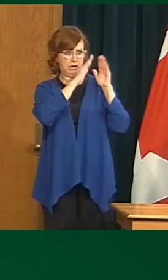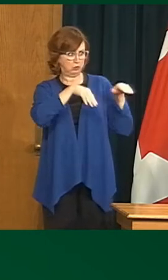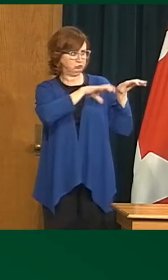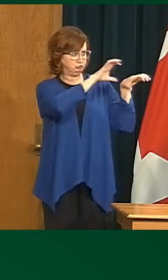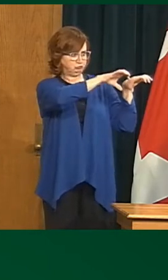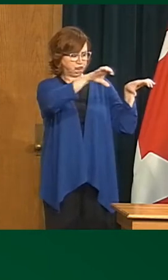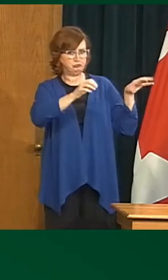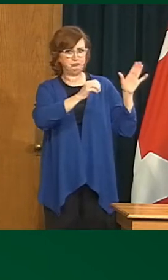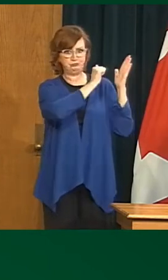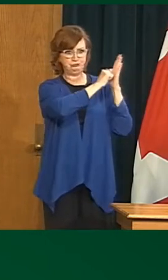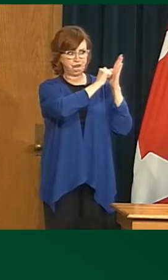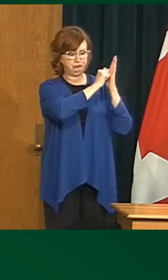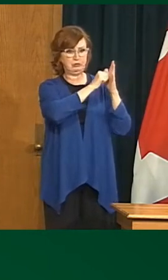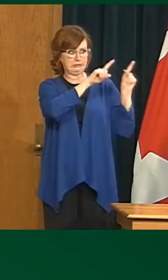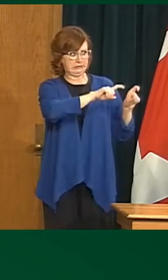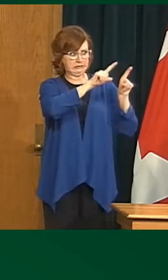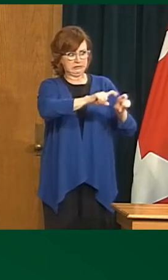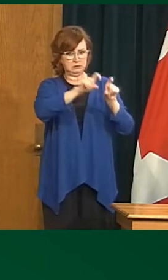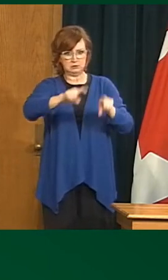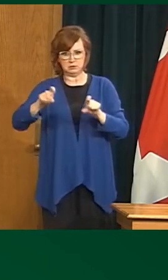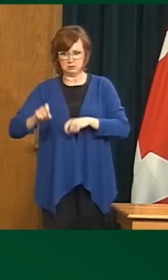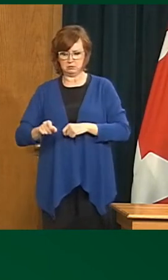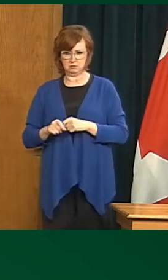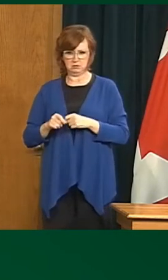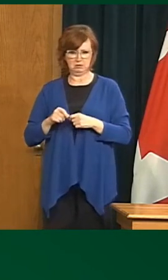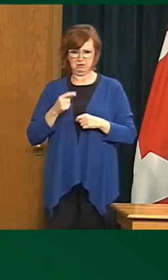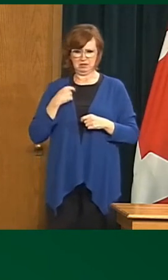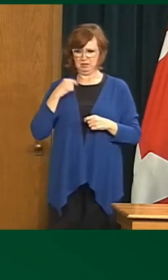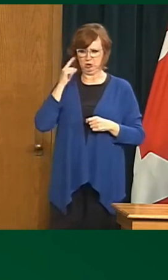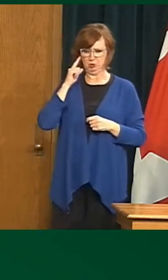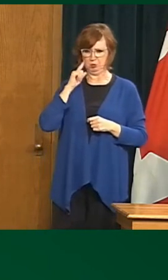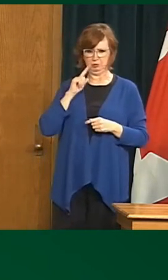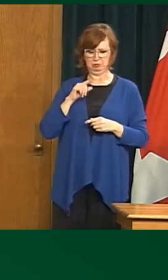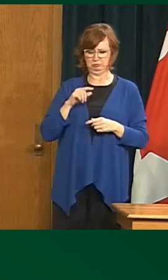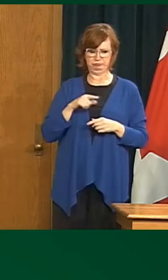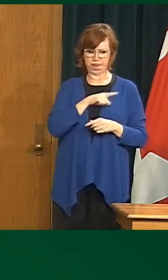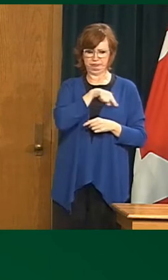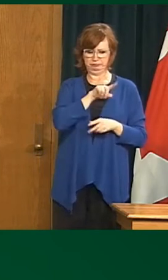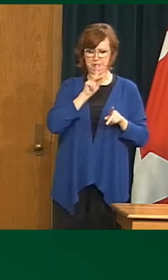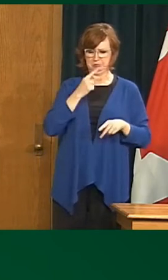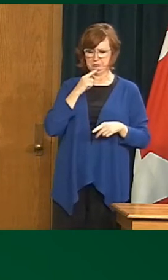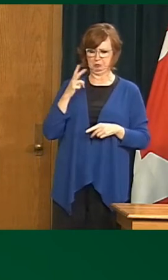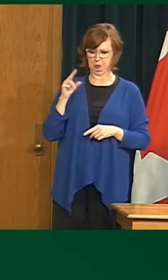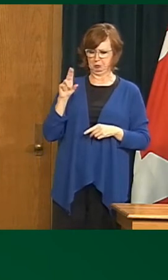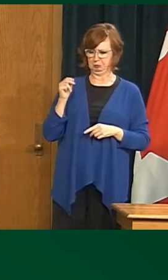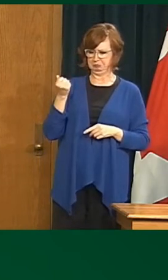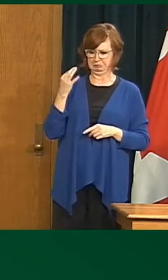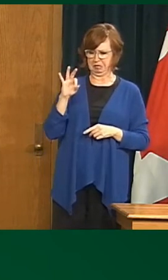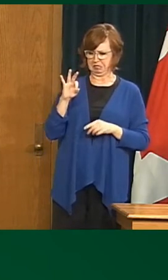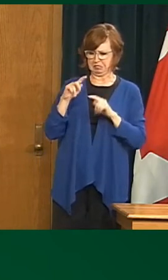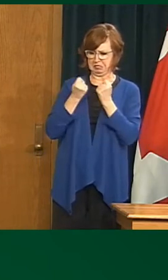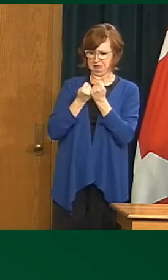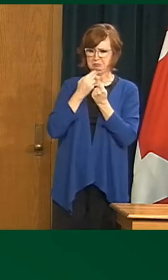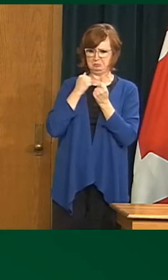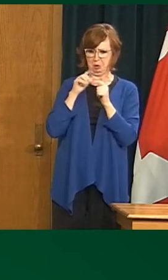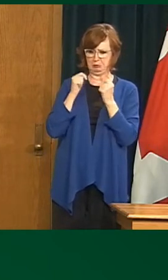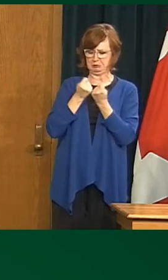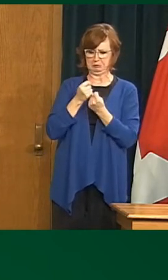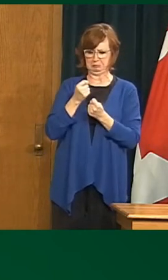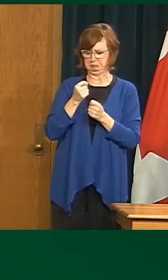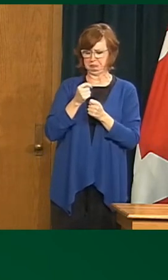and explain if it has fallen short of that 19, why? And whether that's had any impact on your testing